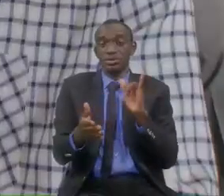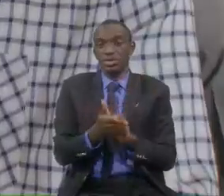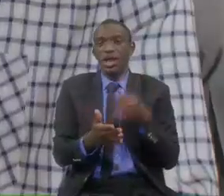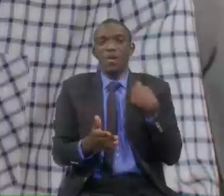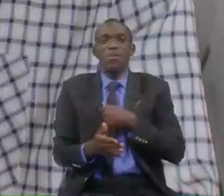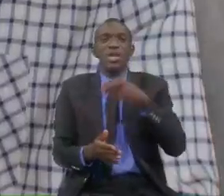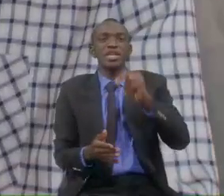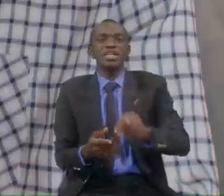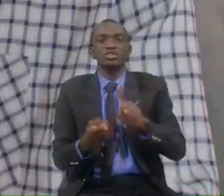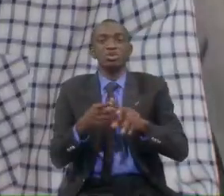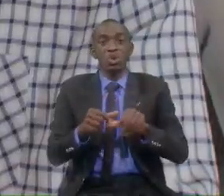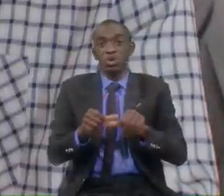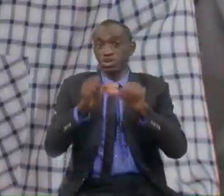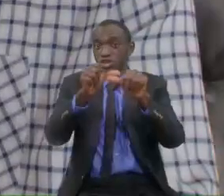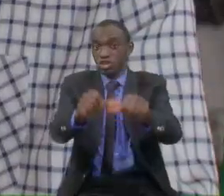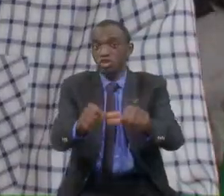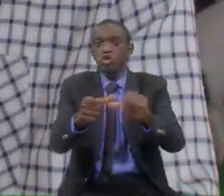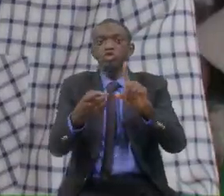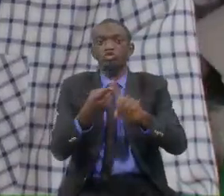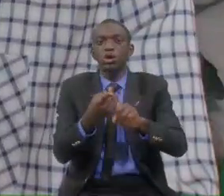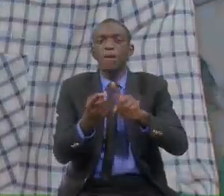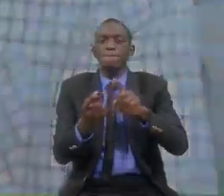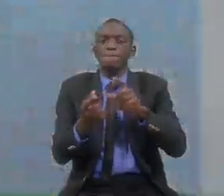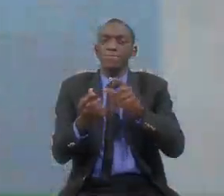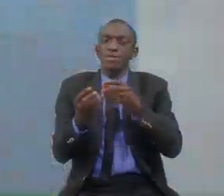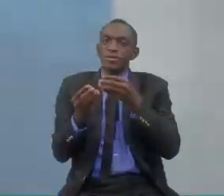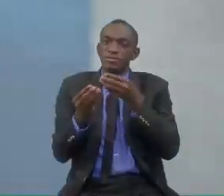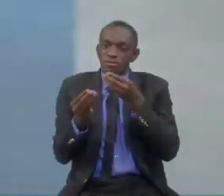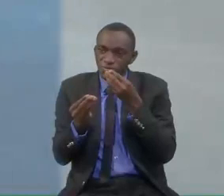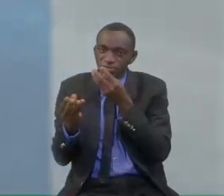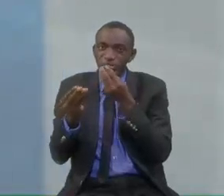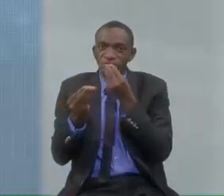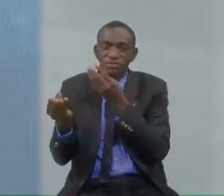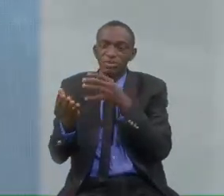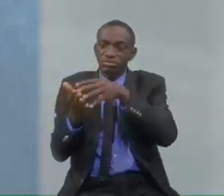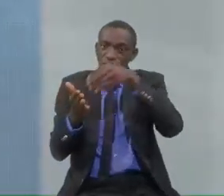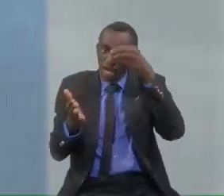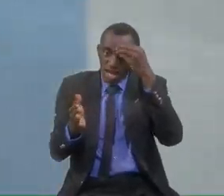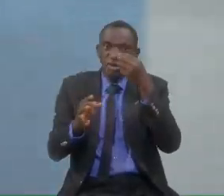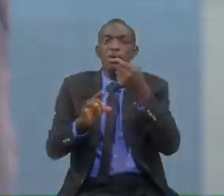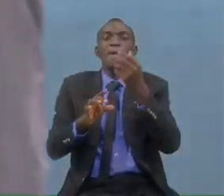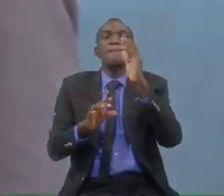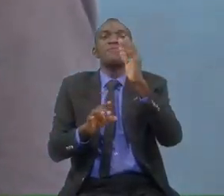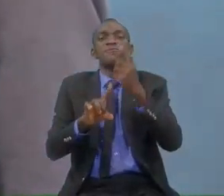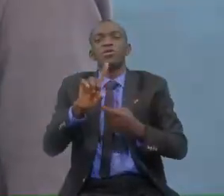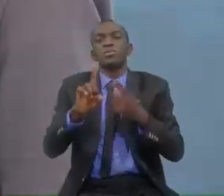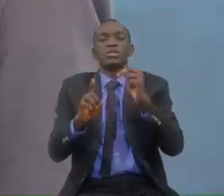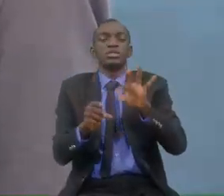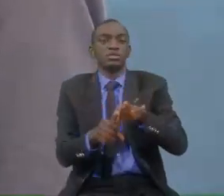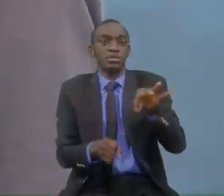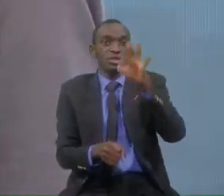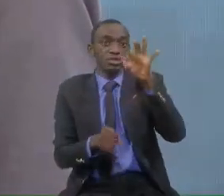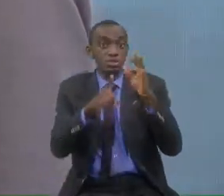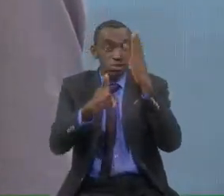on being nourished by the Spirit. It's not everybody that reads the